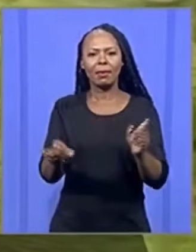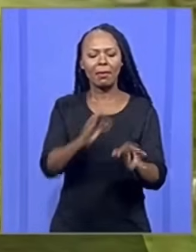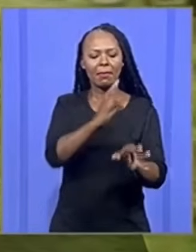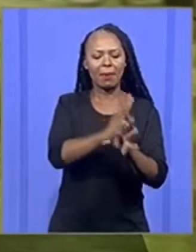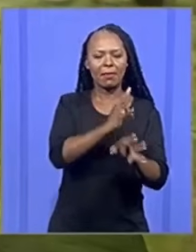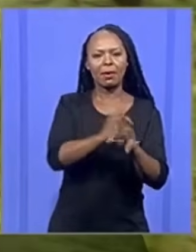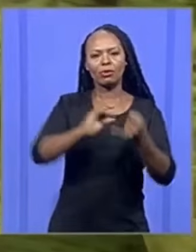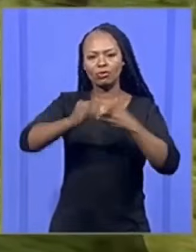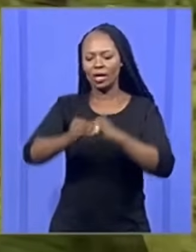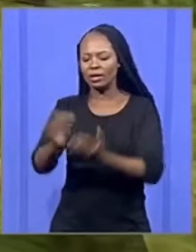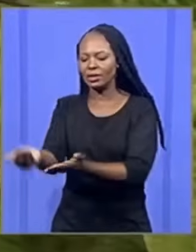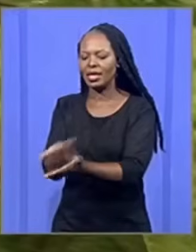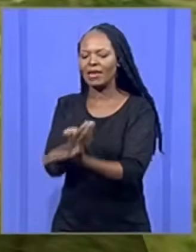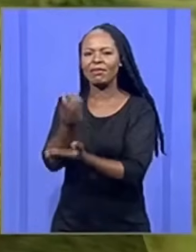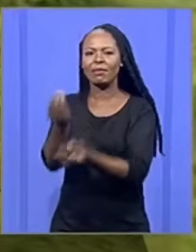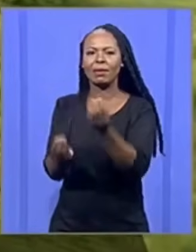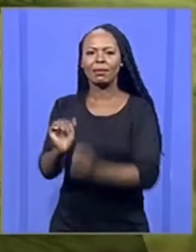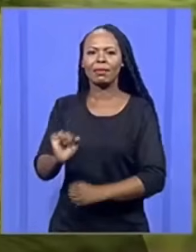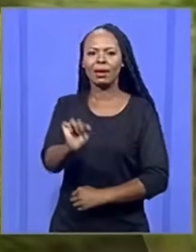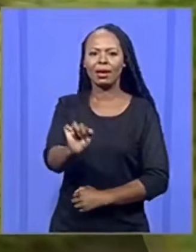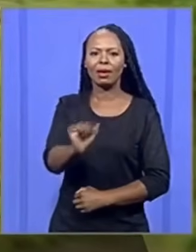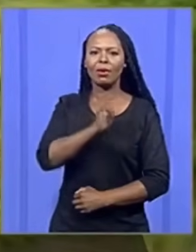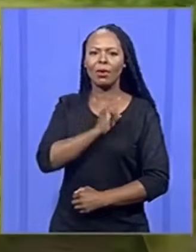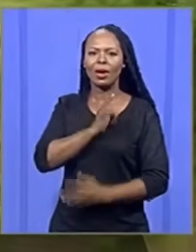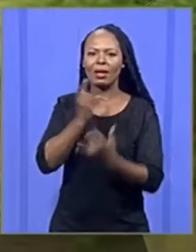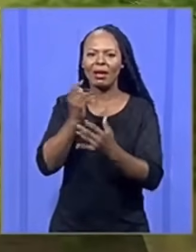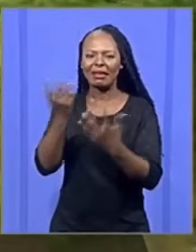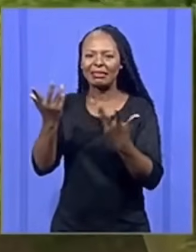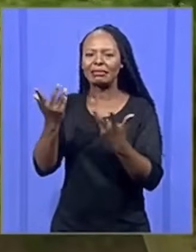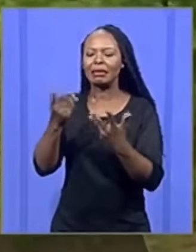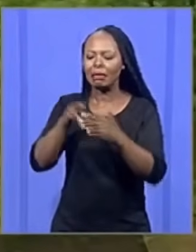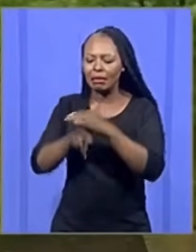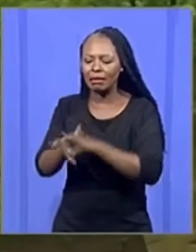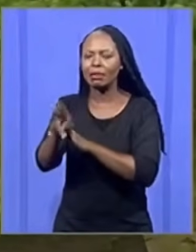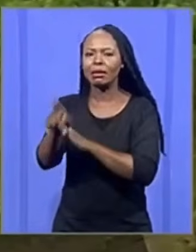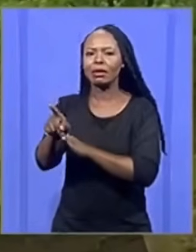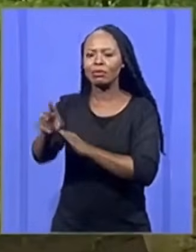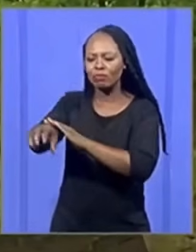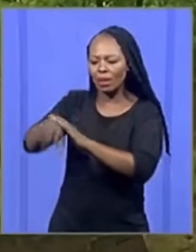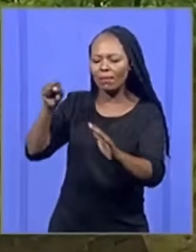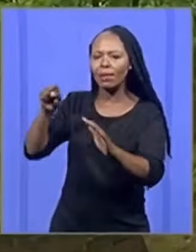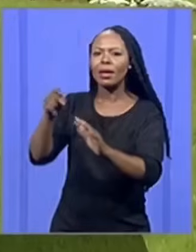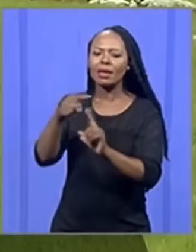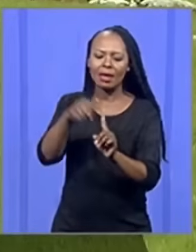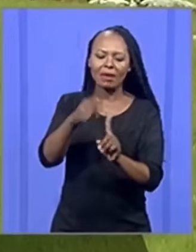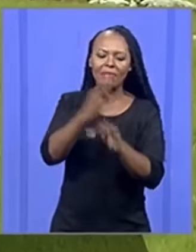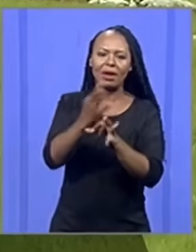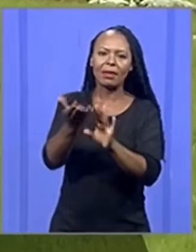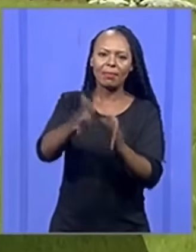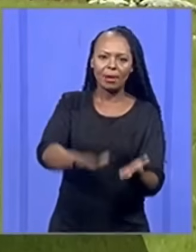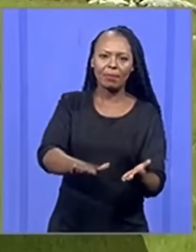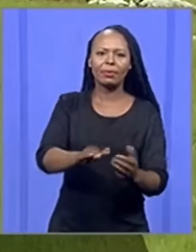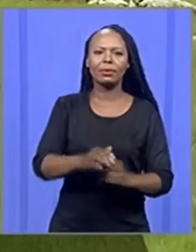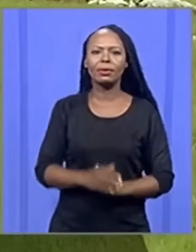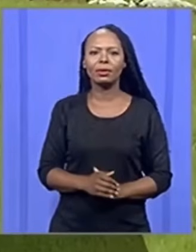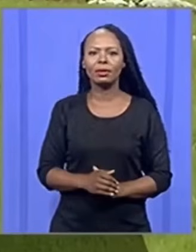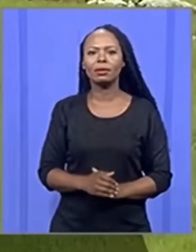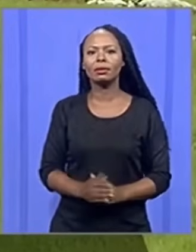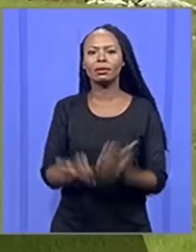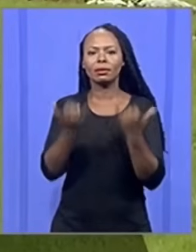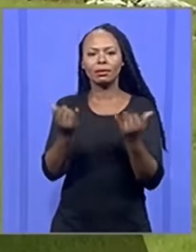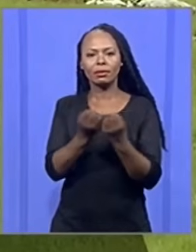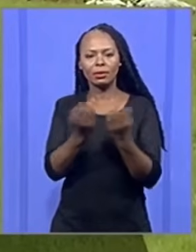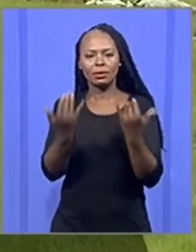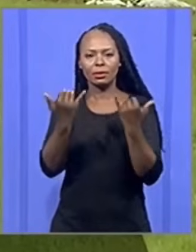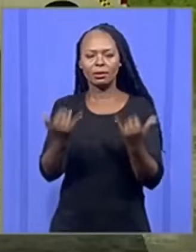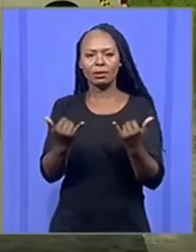ba le 2 bao ba neng ba gaeletswe fela ka go tlhoka lesego o ne a tlhokofalela fa thoko ga bone. Ke setopo se le sengwe fela sa ngwana